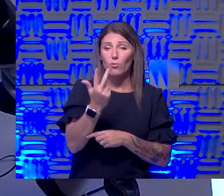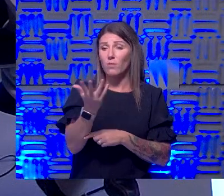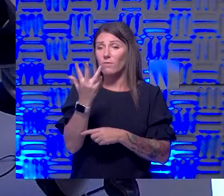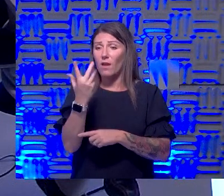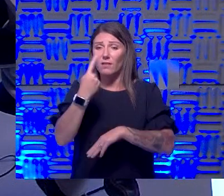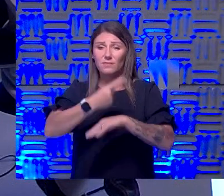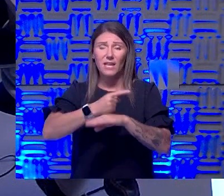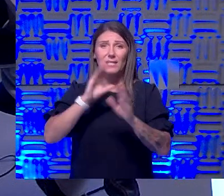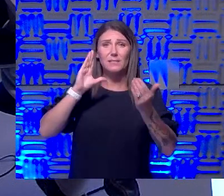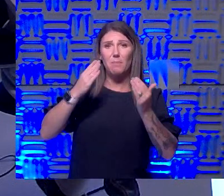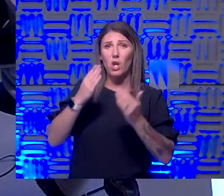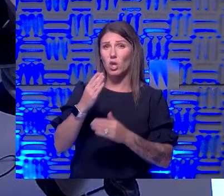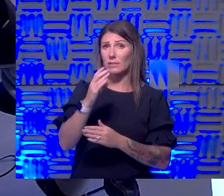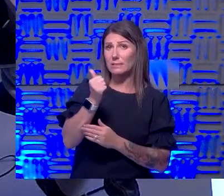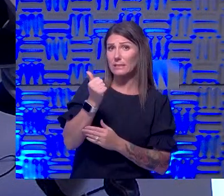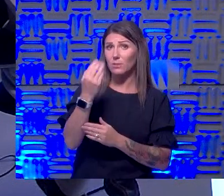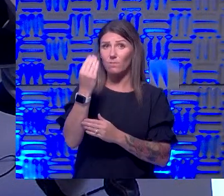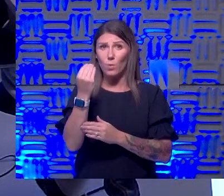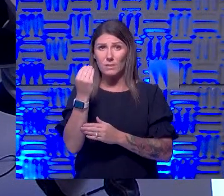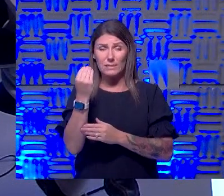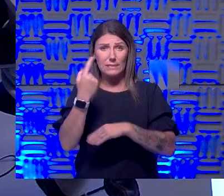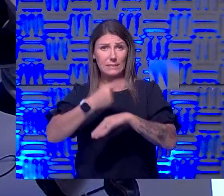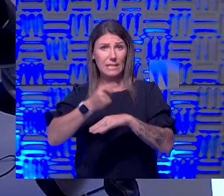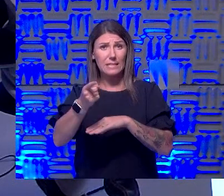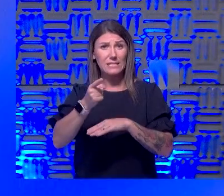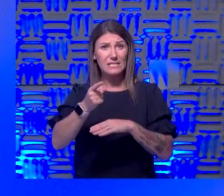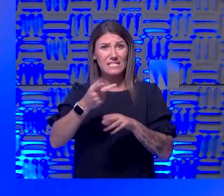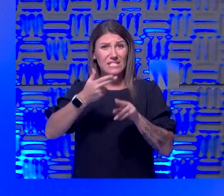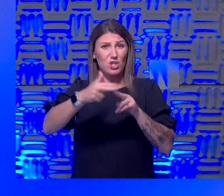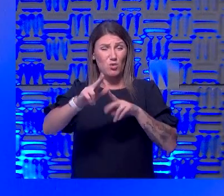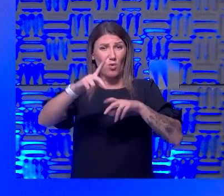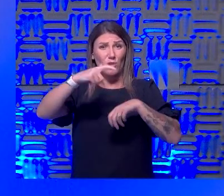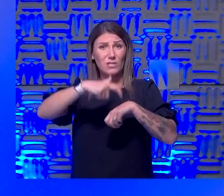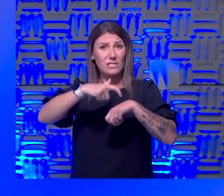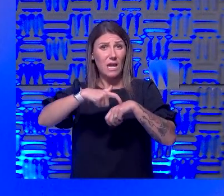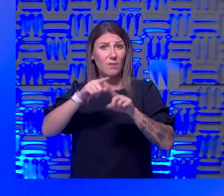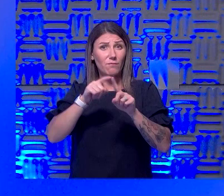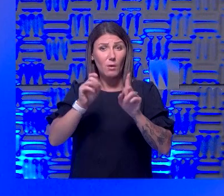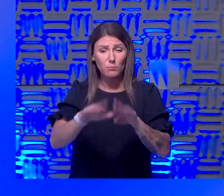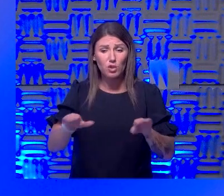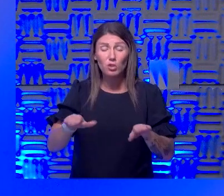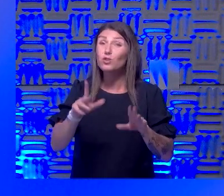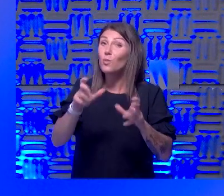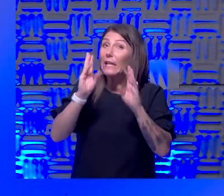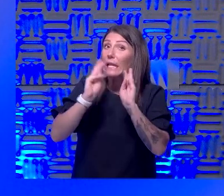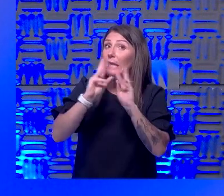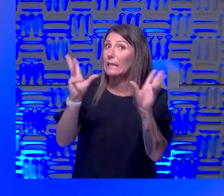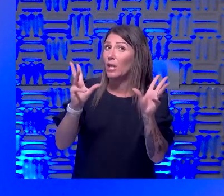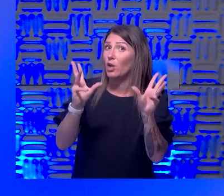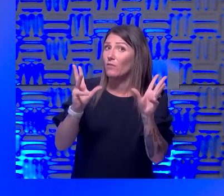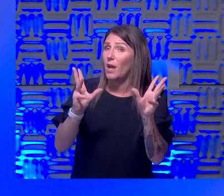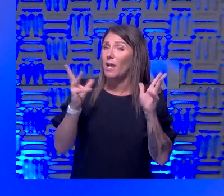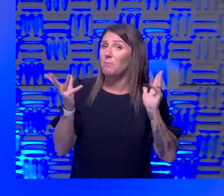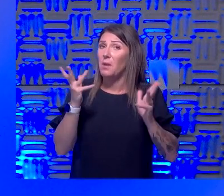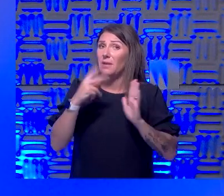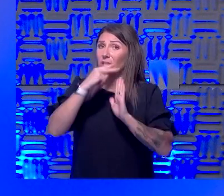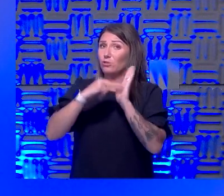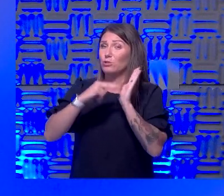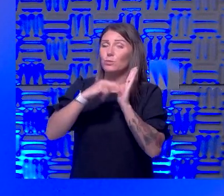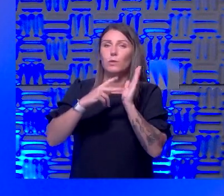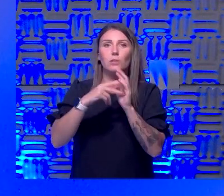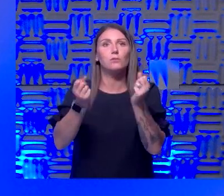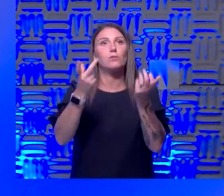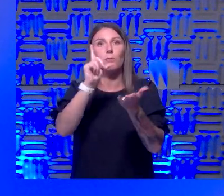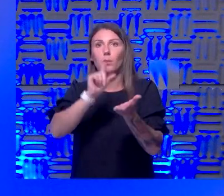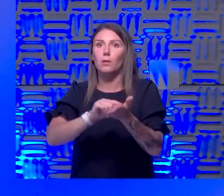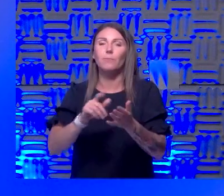14, and she wants to know, is it shorter in children? And this could be, you want to clarify for her, because it could be just reading so much stuff. Yeah,